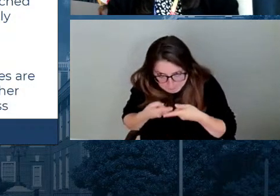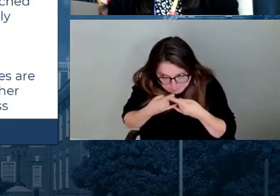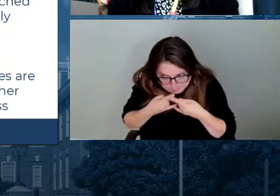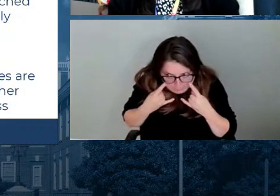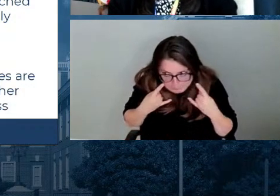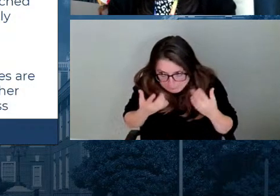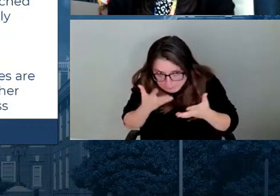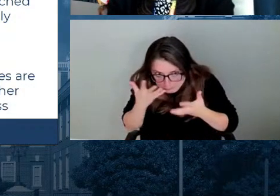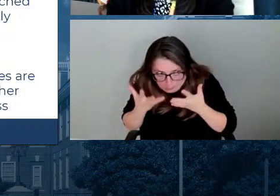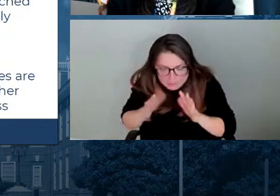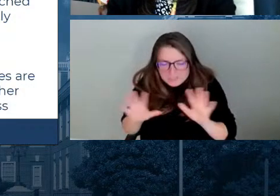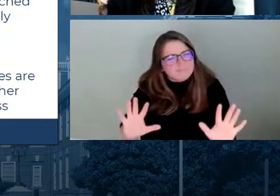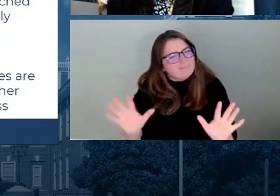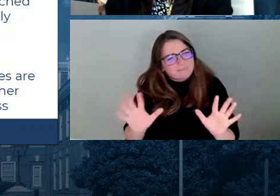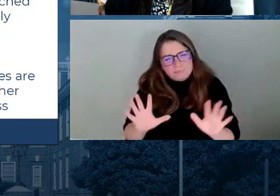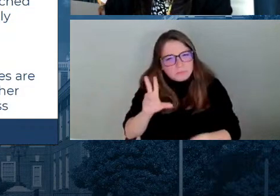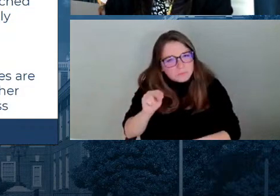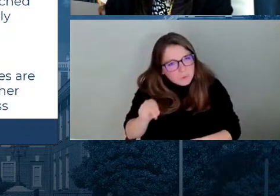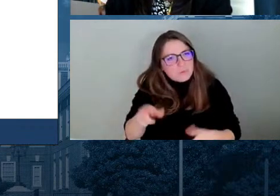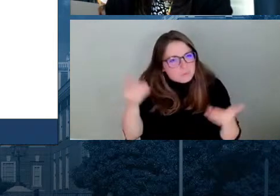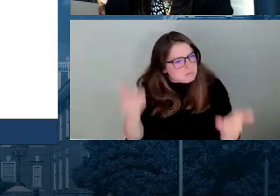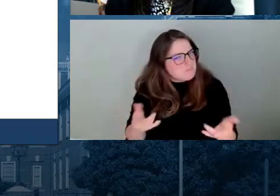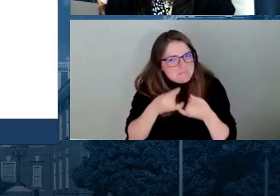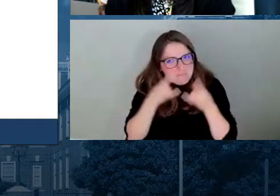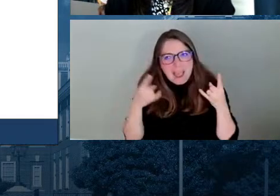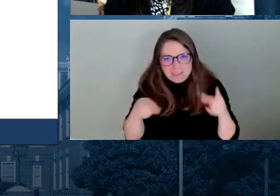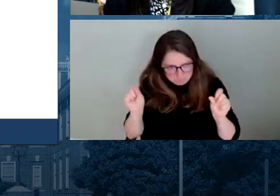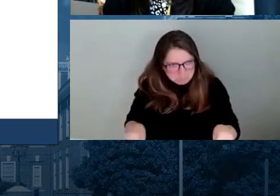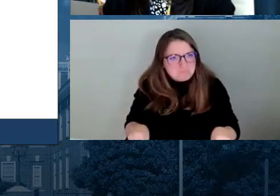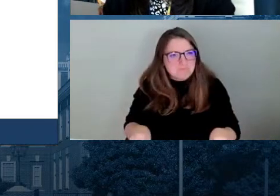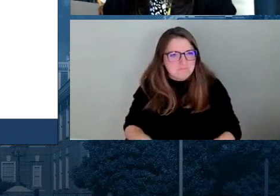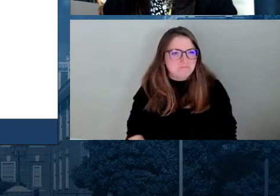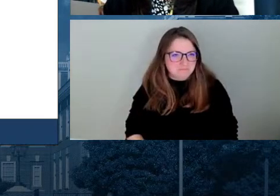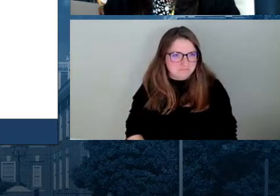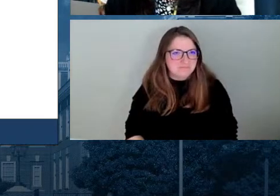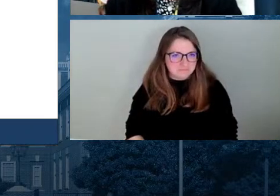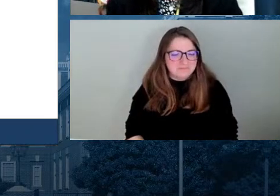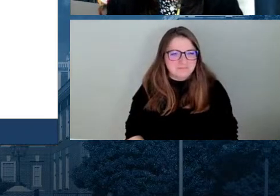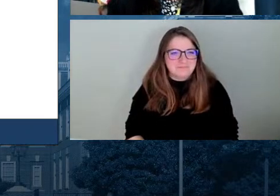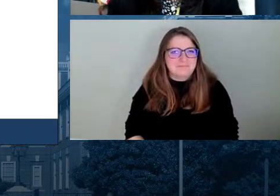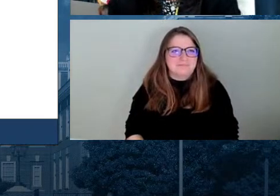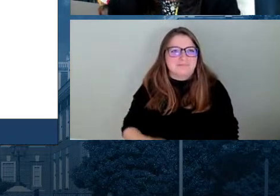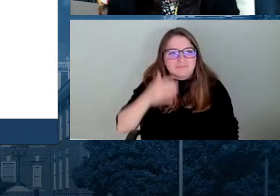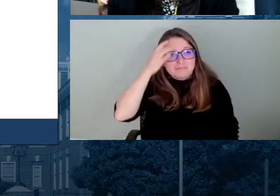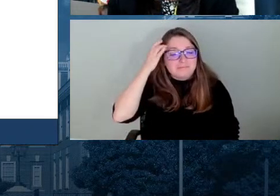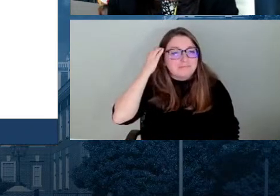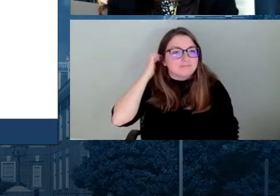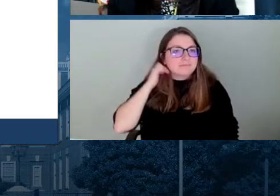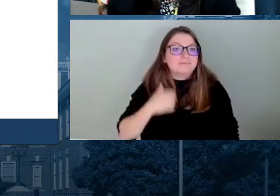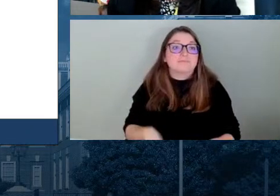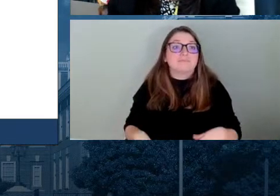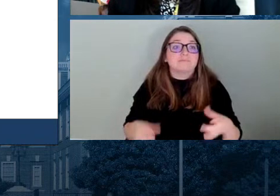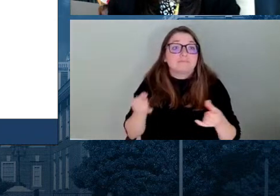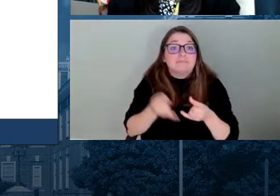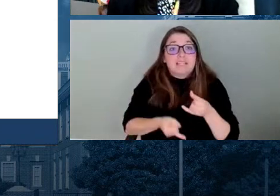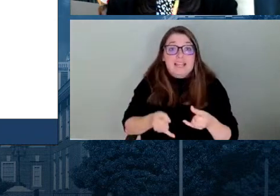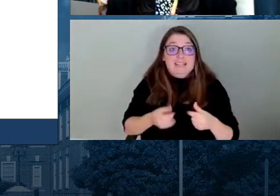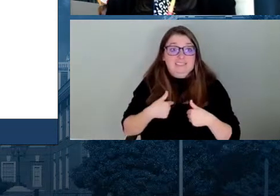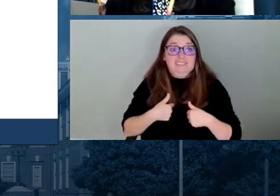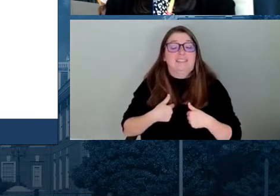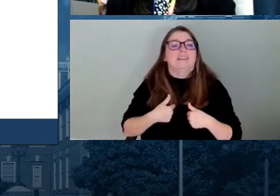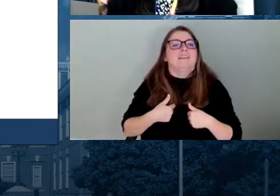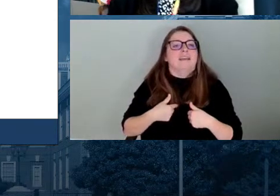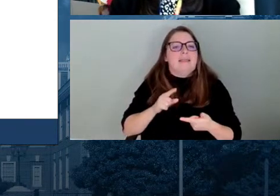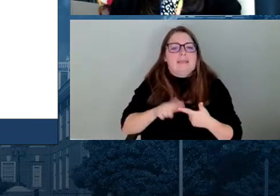or wherever you're traveling this holiday season. And last, before I turn it over to the wonderful Dr.